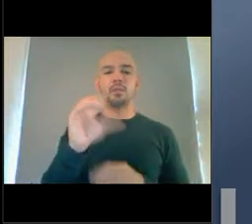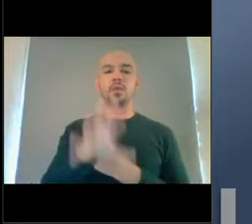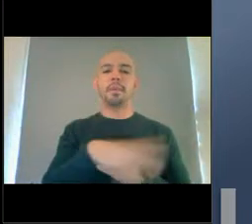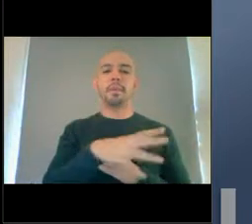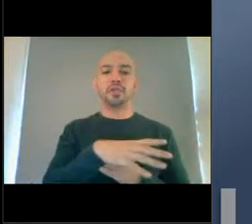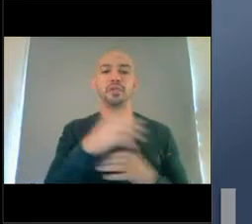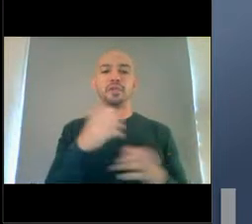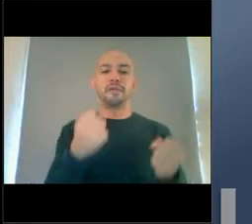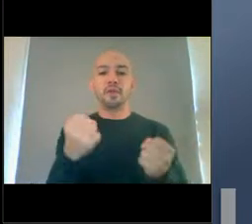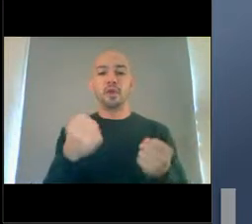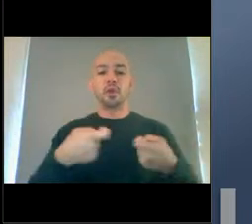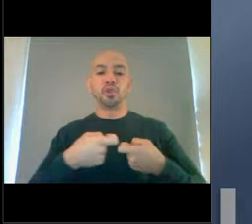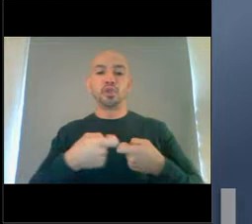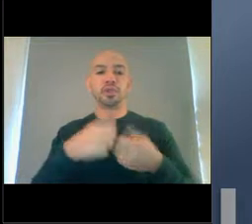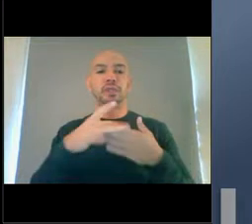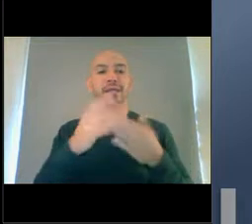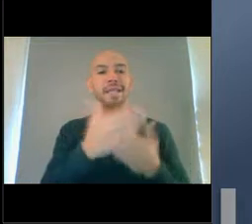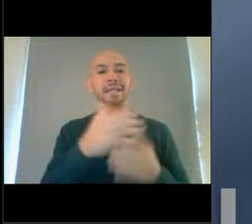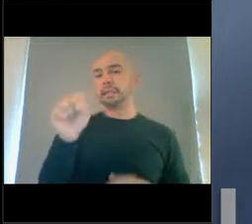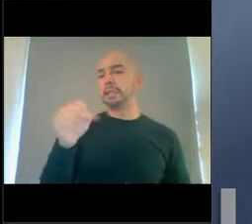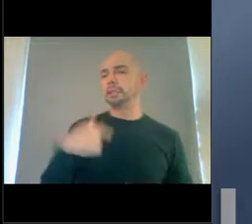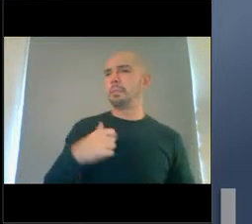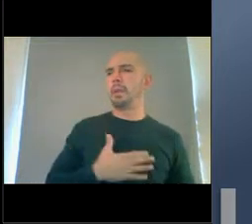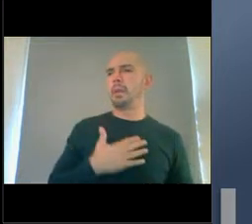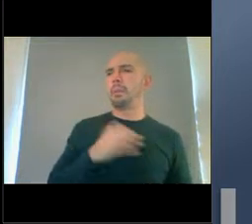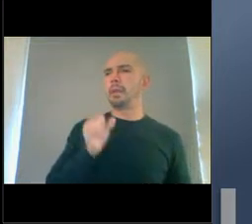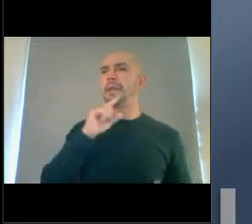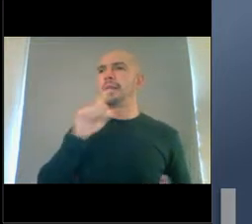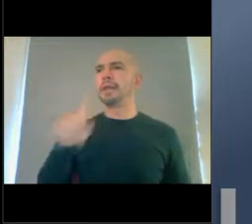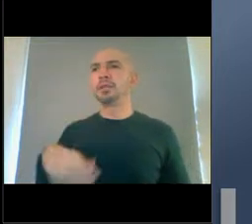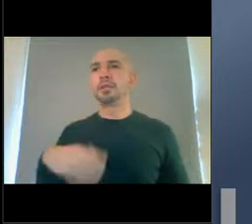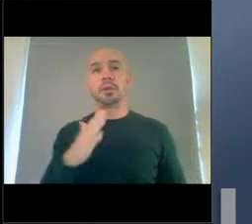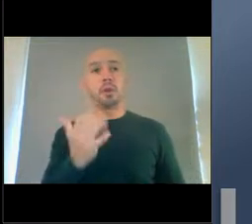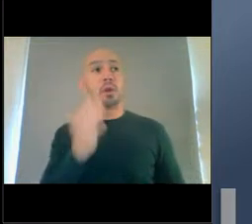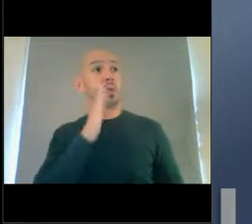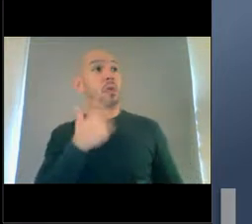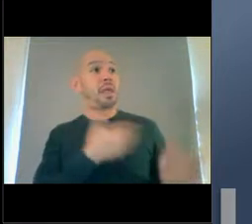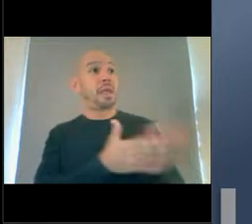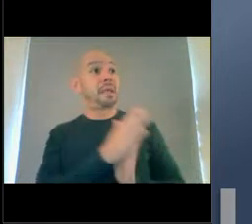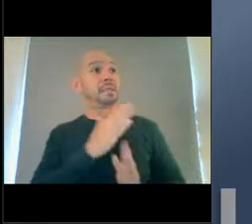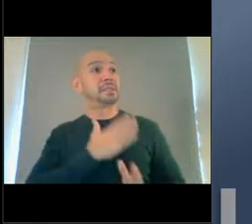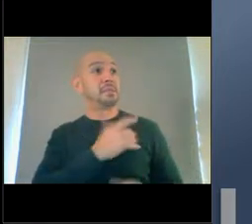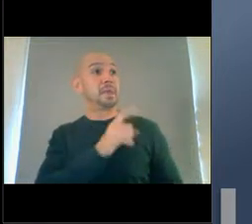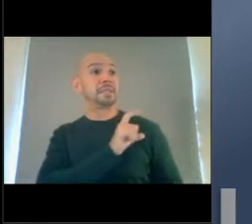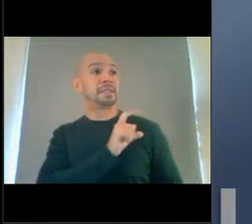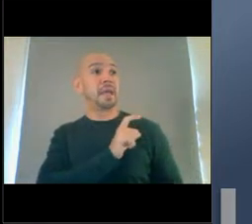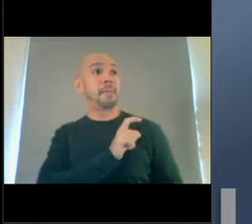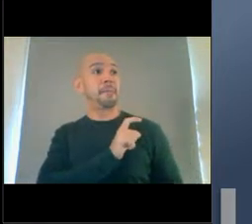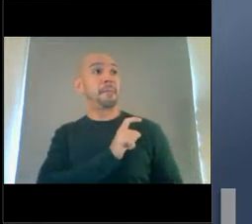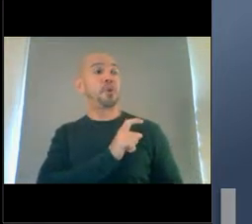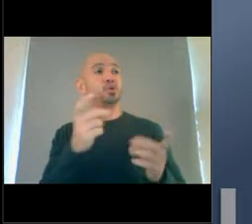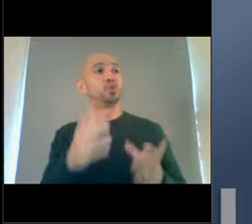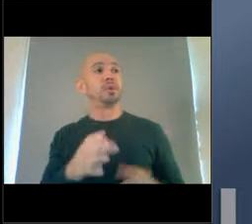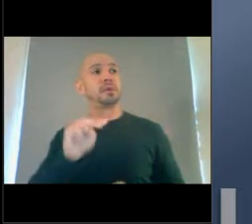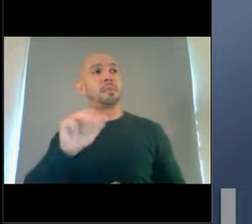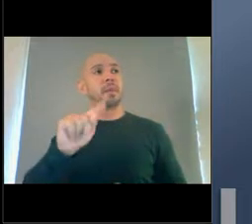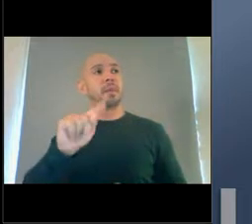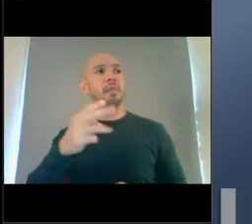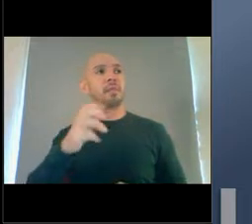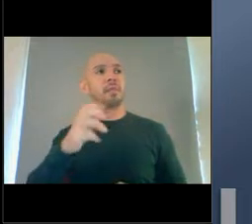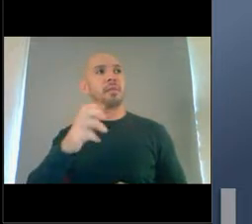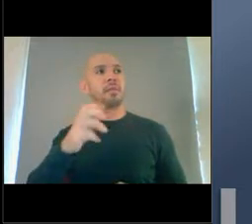so i'll start and i might ask my uh deputy director matthew to jump in um so i've been with the local partnership